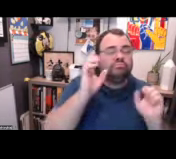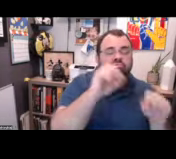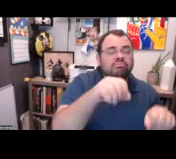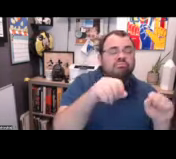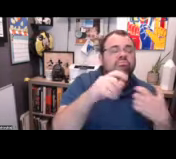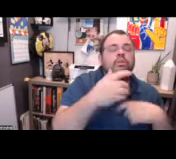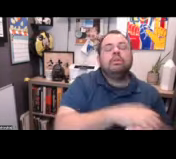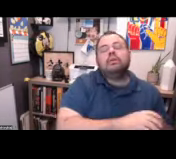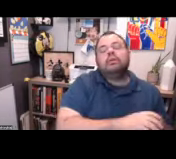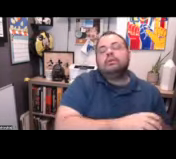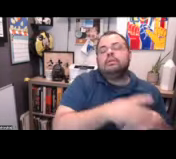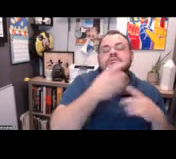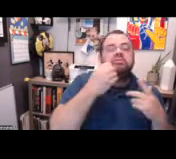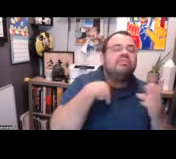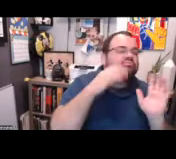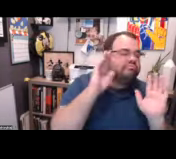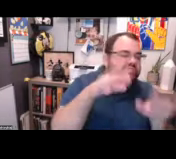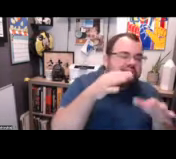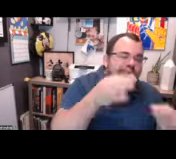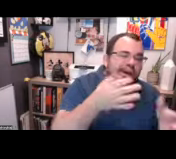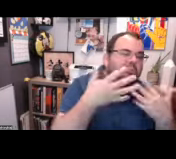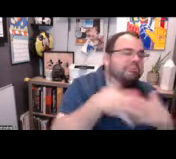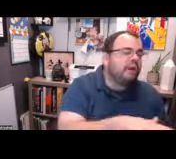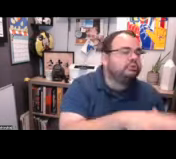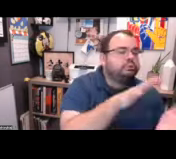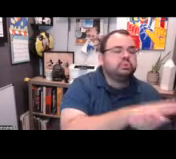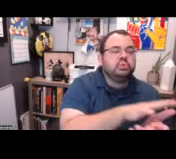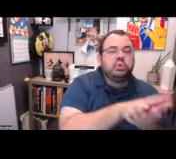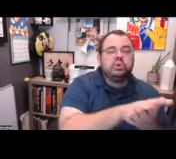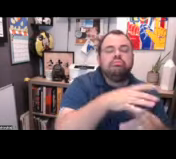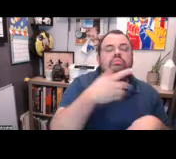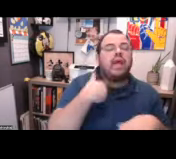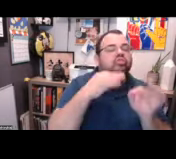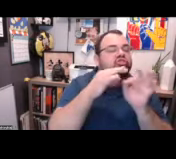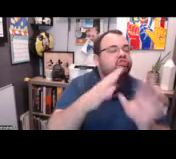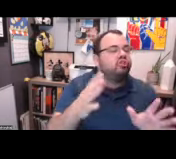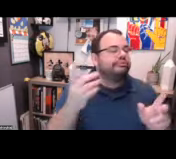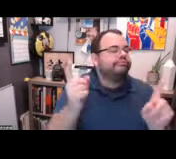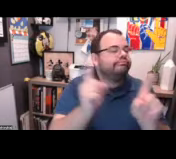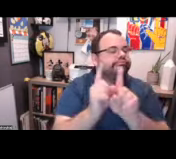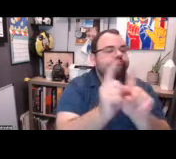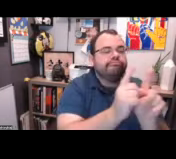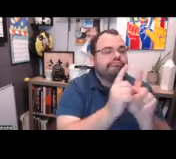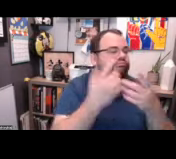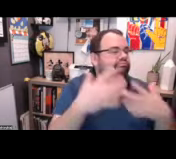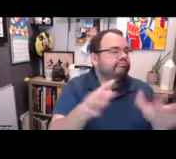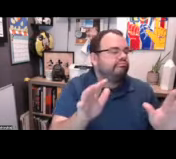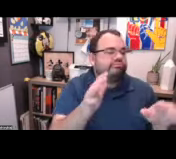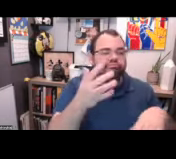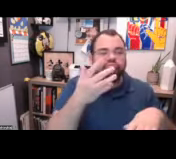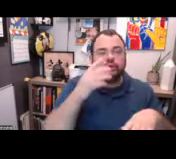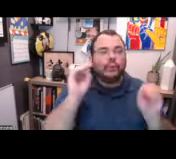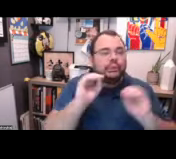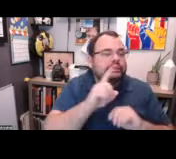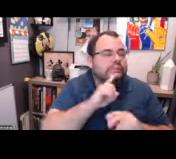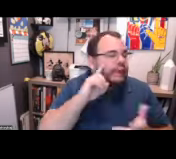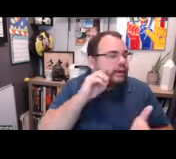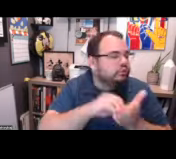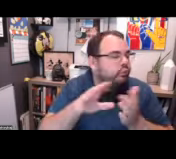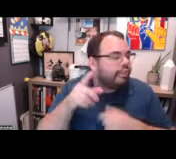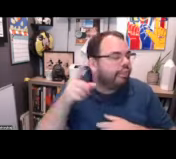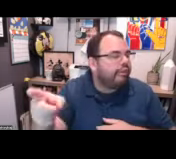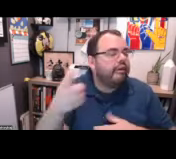to figure out who I was and to accept it. So being in mainstream school with interpreter, I didn't want